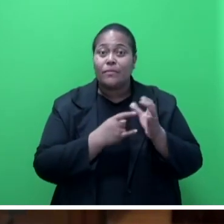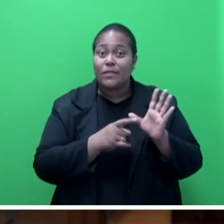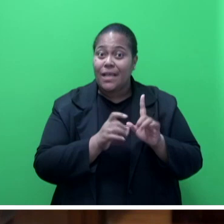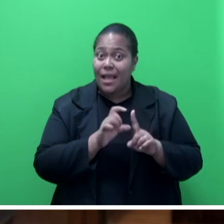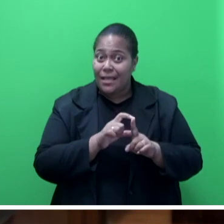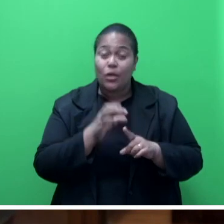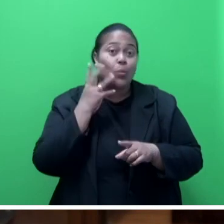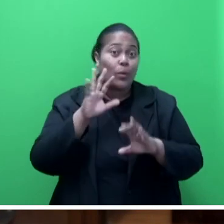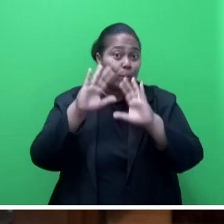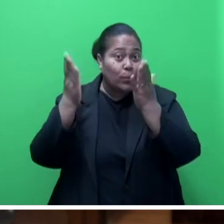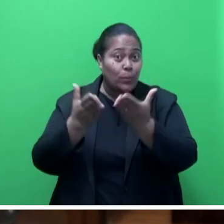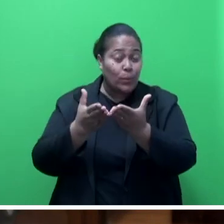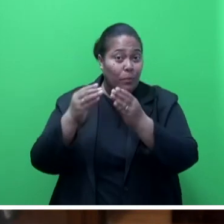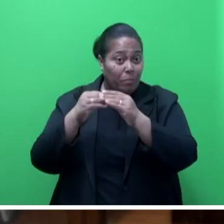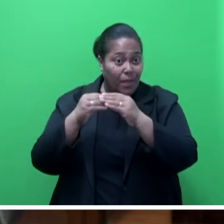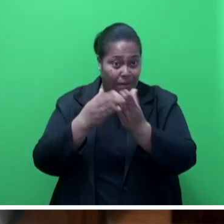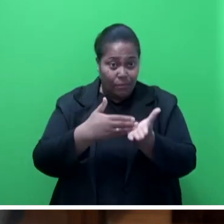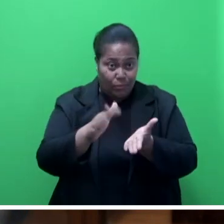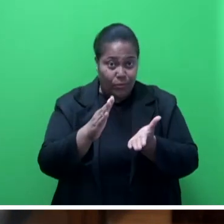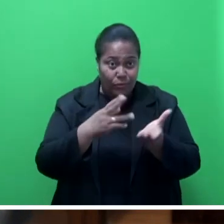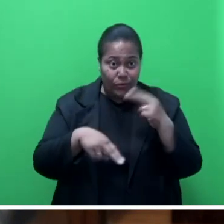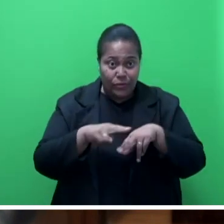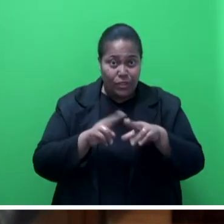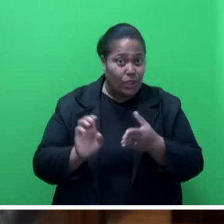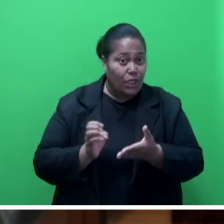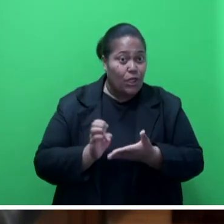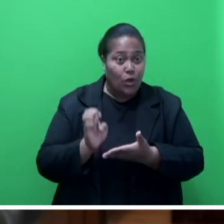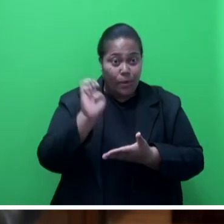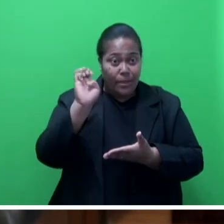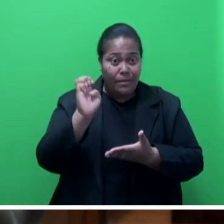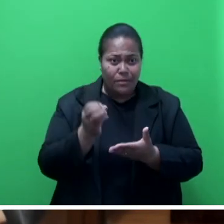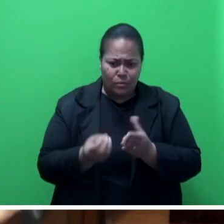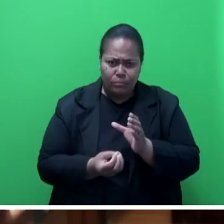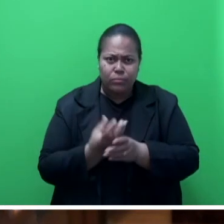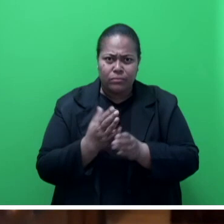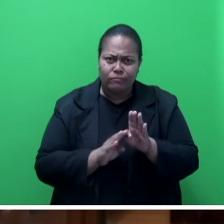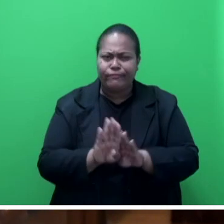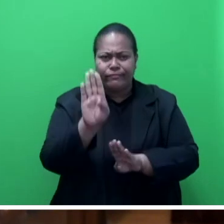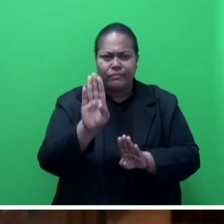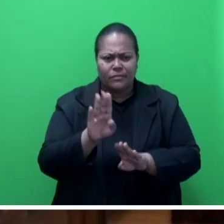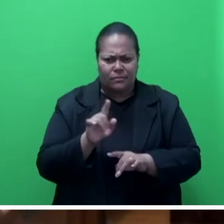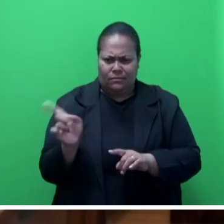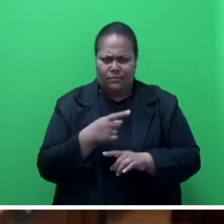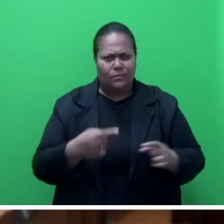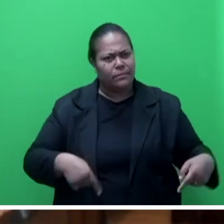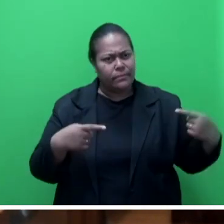When the World Bank endorsed Fiji's economic growth rate, they dismissed it. But when they